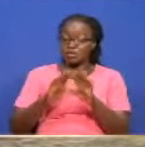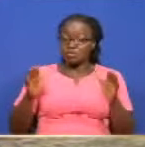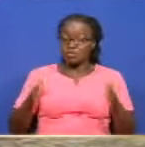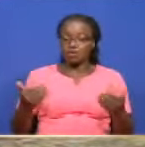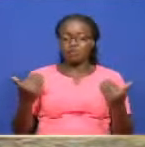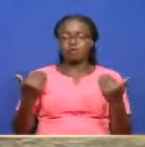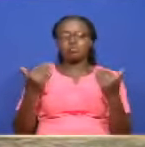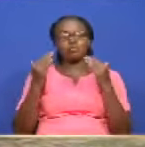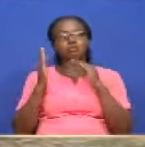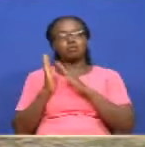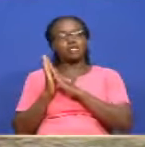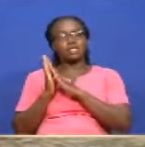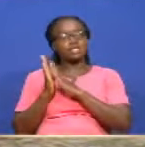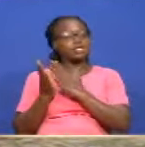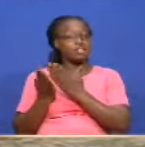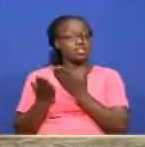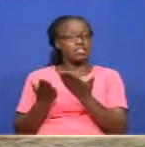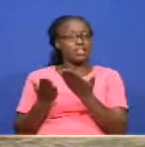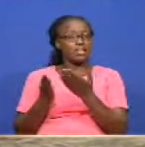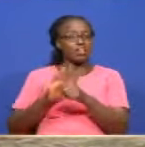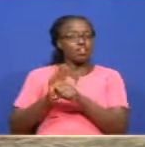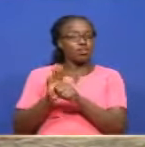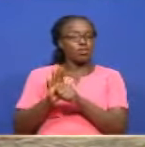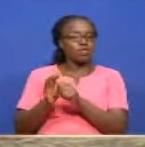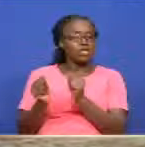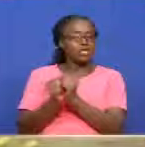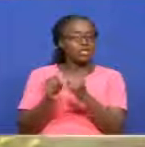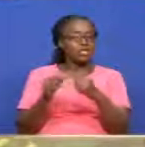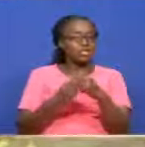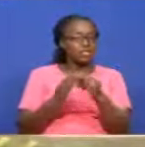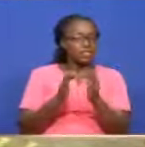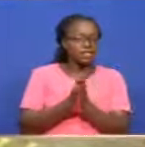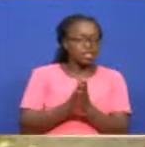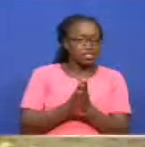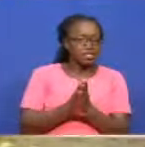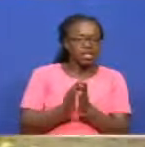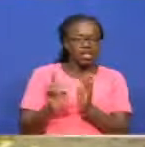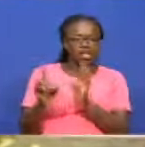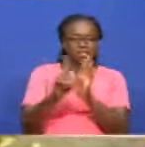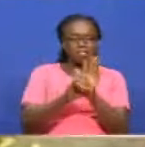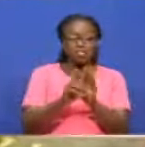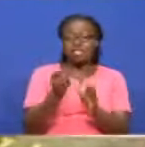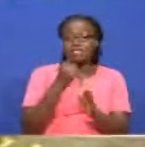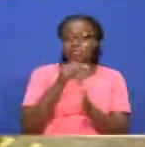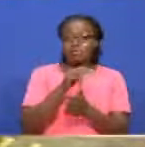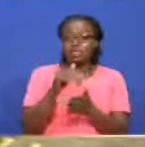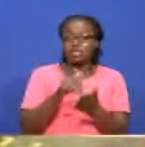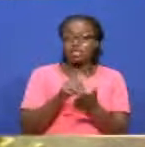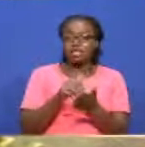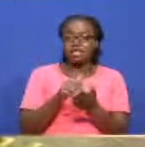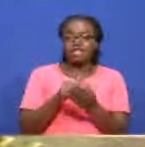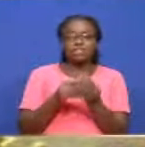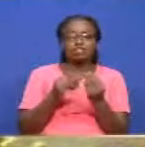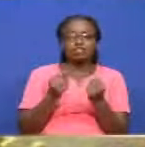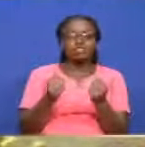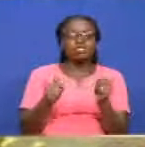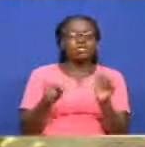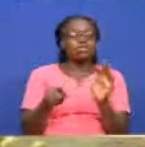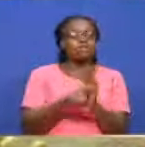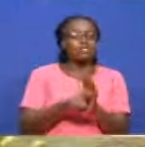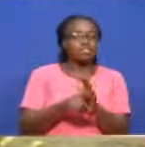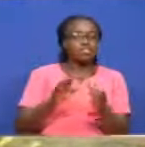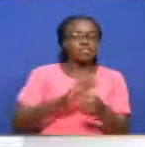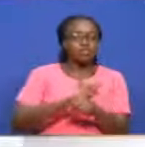hospital's new COVID-19 isolation and treatment center, ready to address a rise in